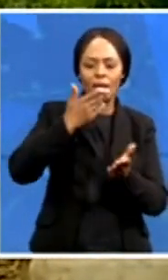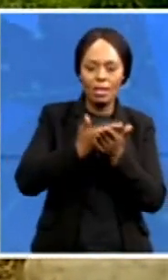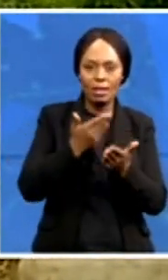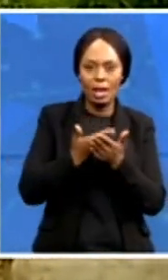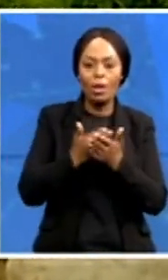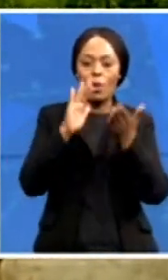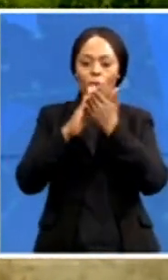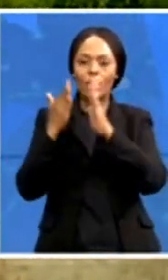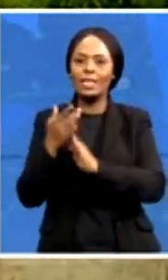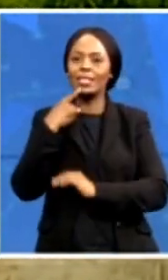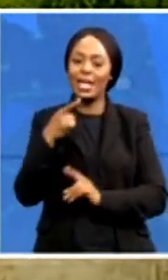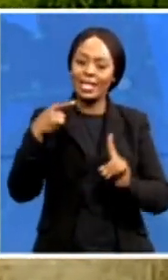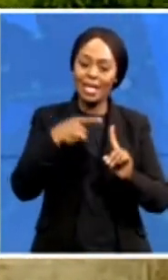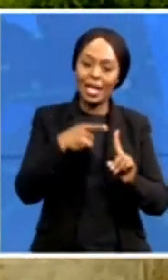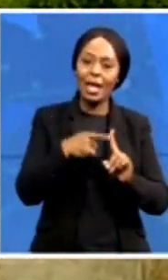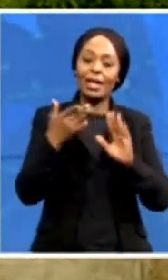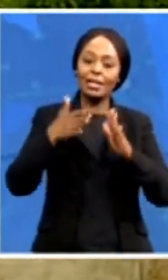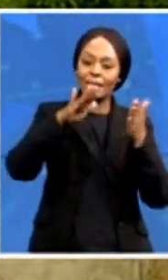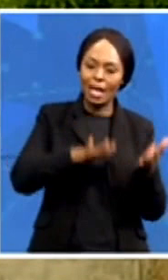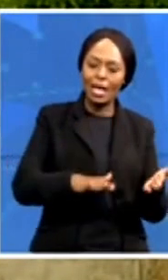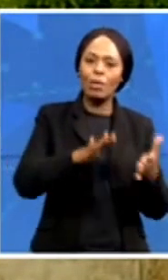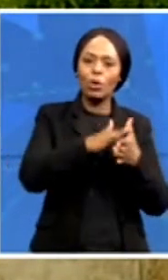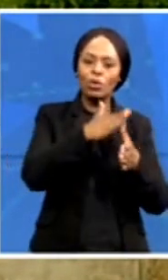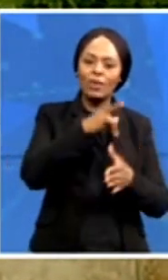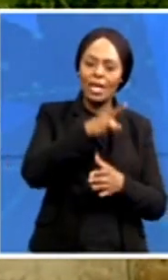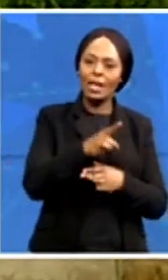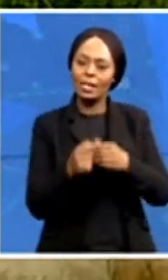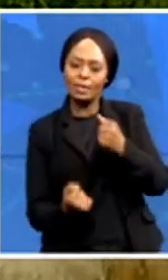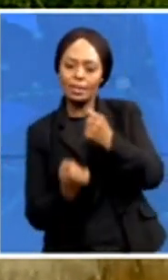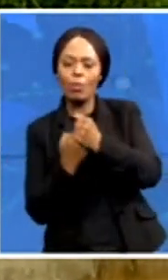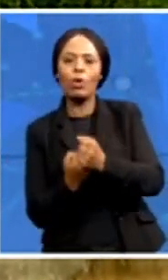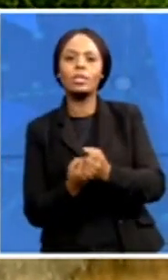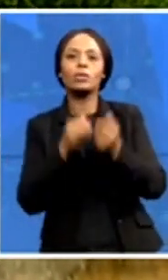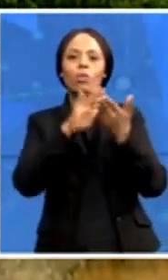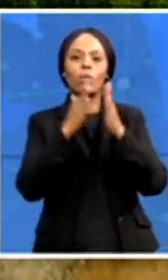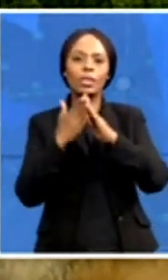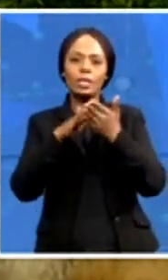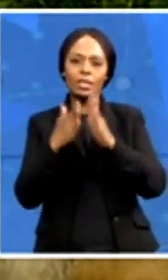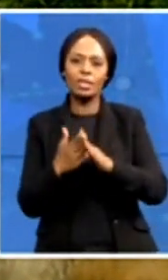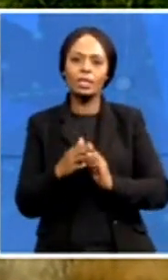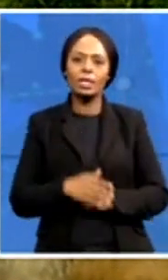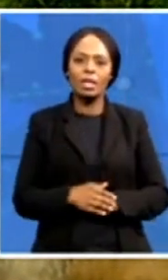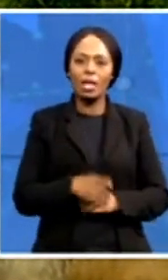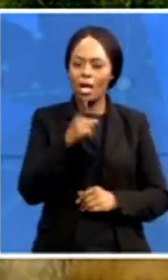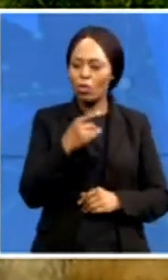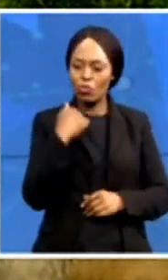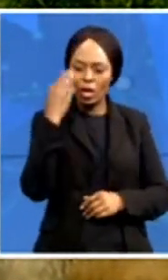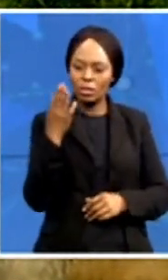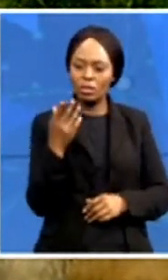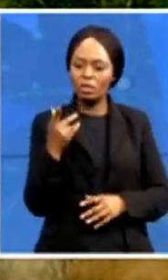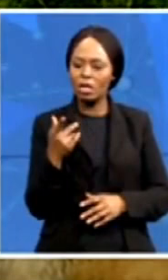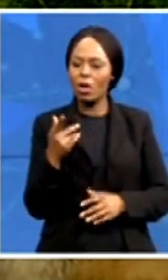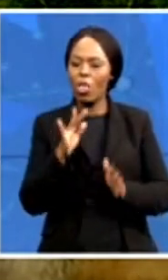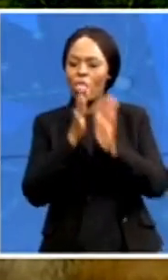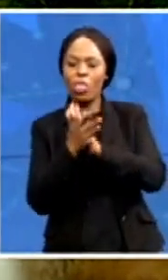because of that, because he was standing against the people who wanted this community to vote for them. They were saying that Siyabonga Mkhize was the candidate